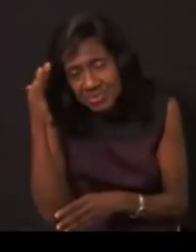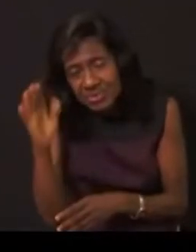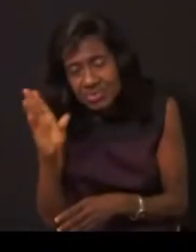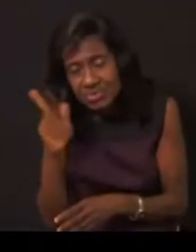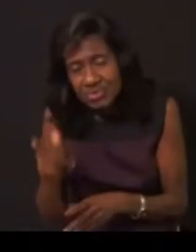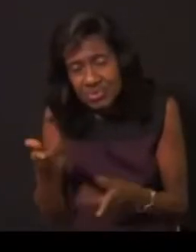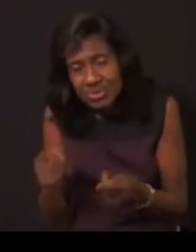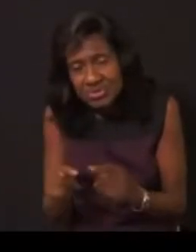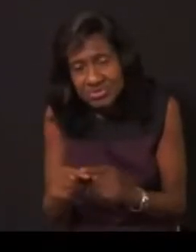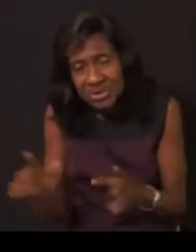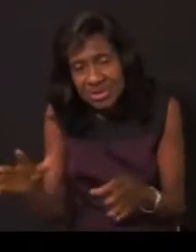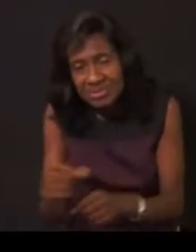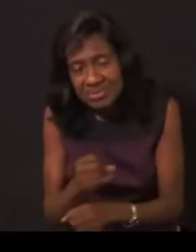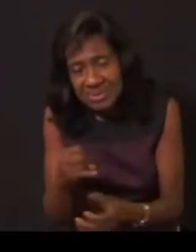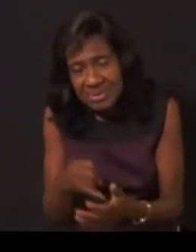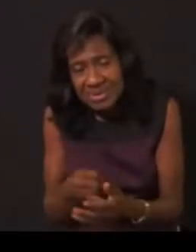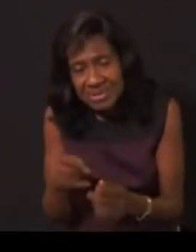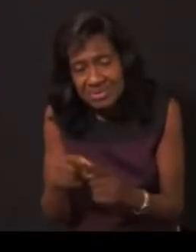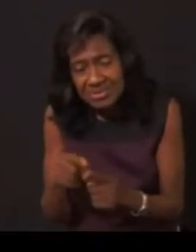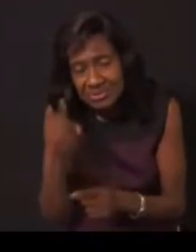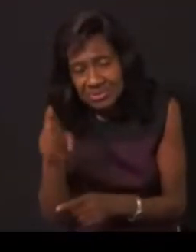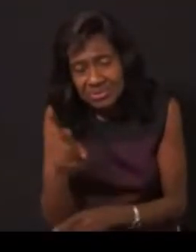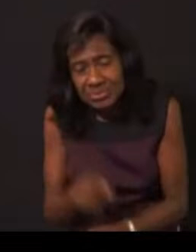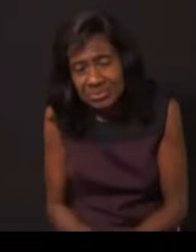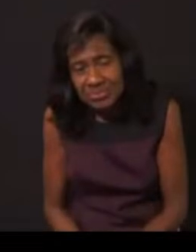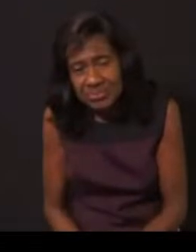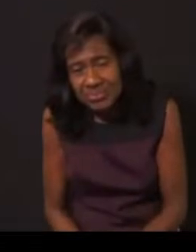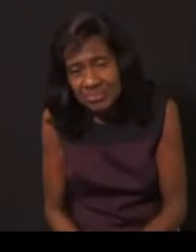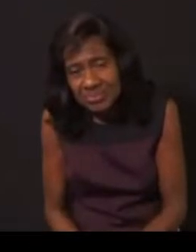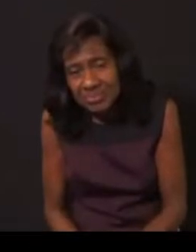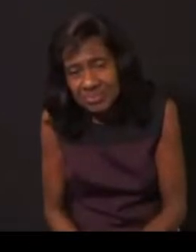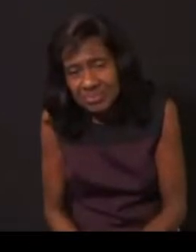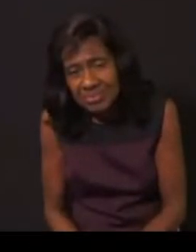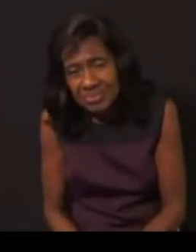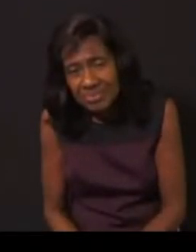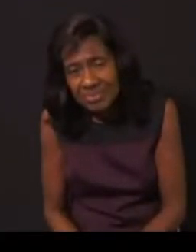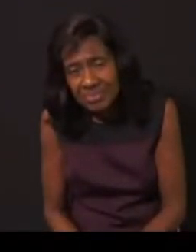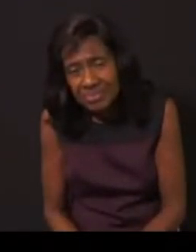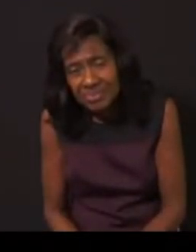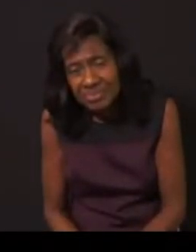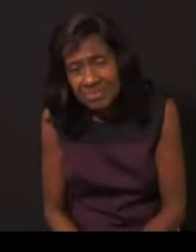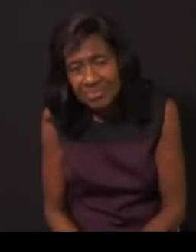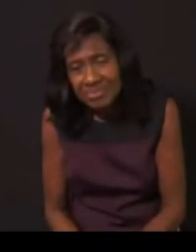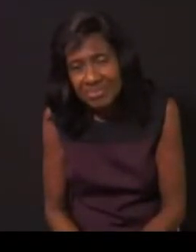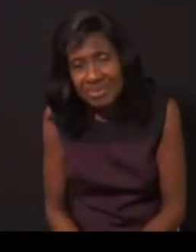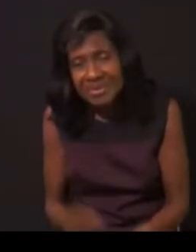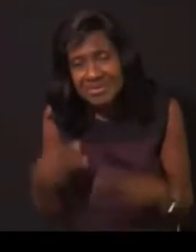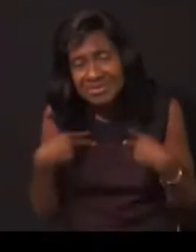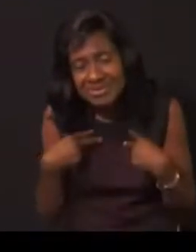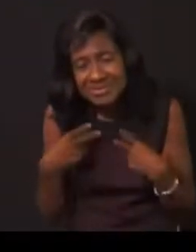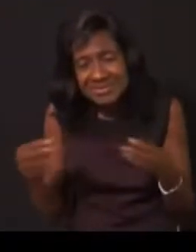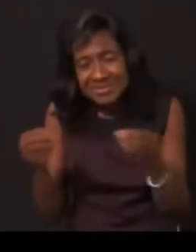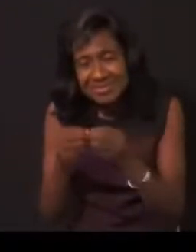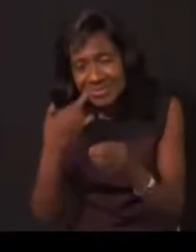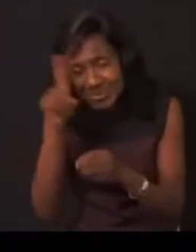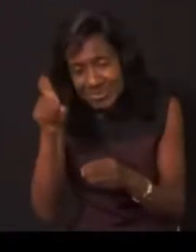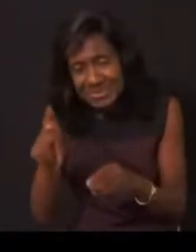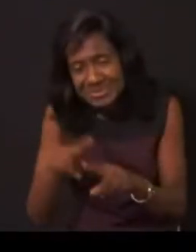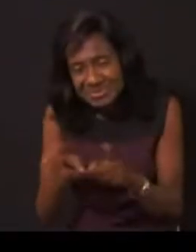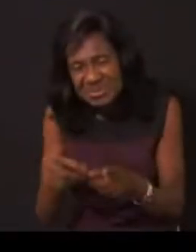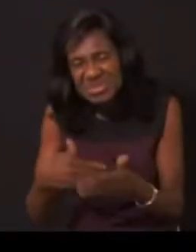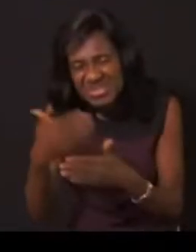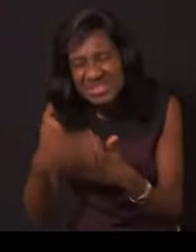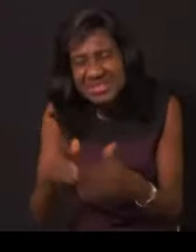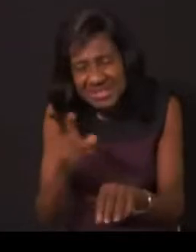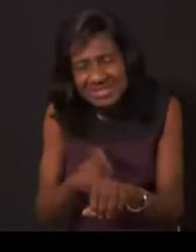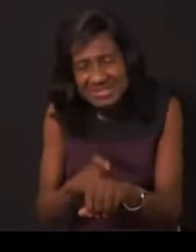as quickly as possible. Okay, I do have a slew of other questions, but I suppose I'll have to wait until the next time. All right, Andrew.